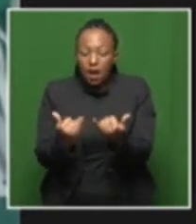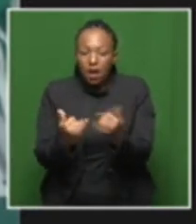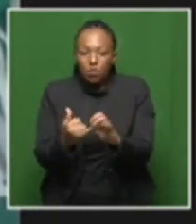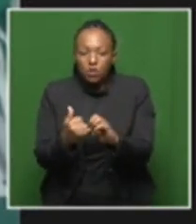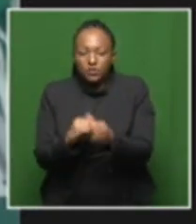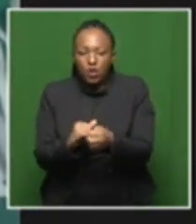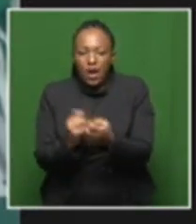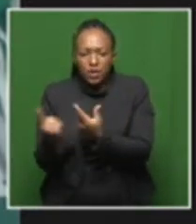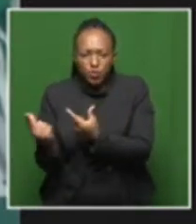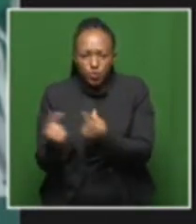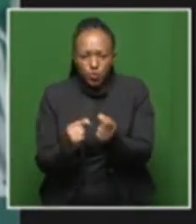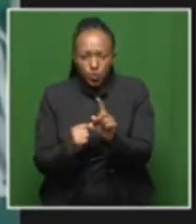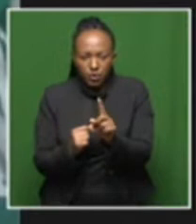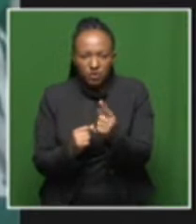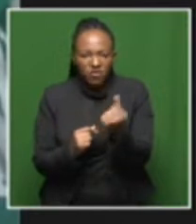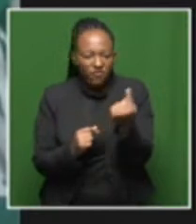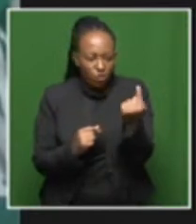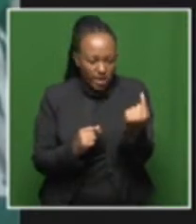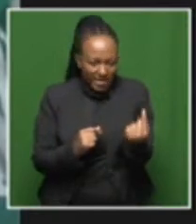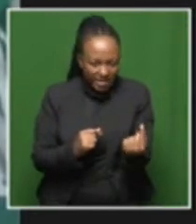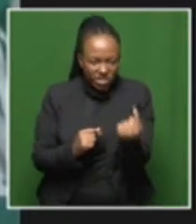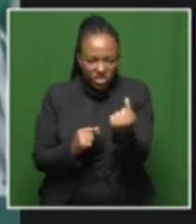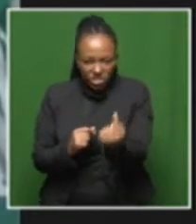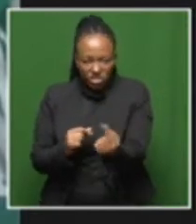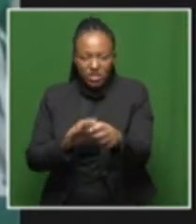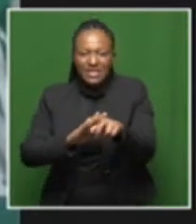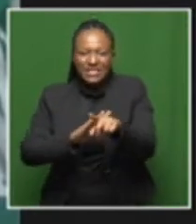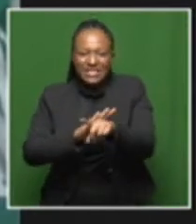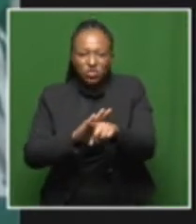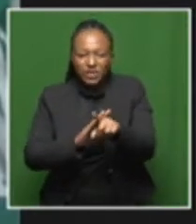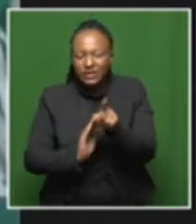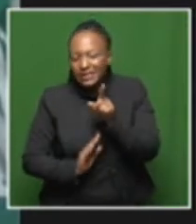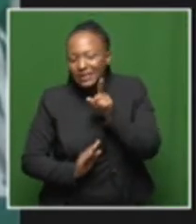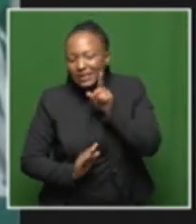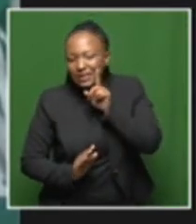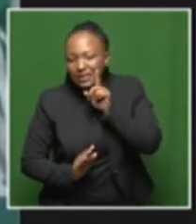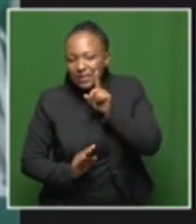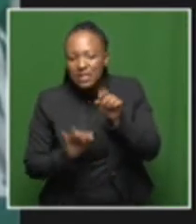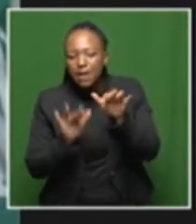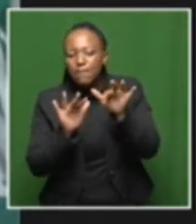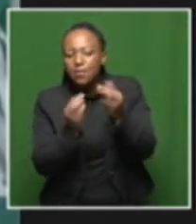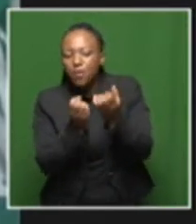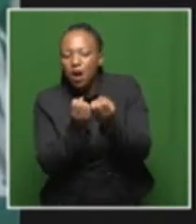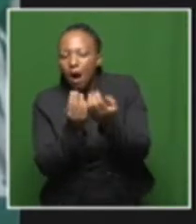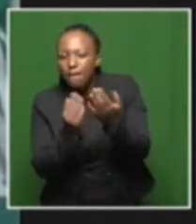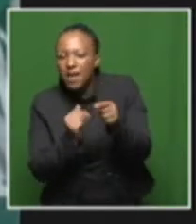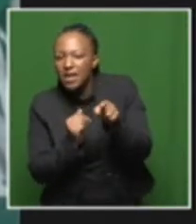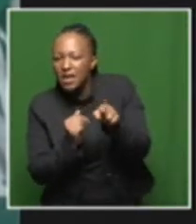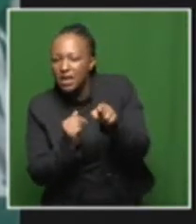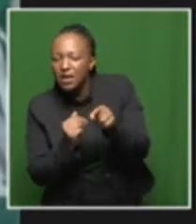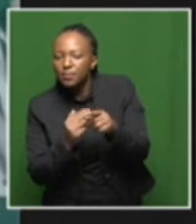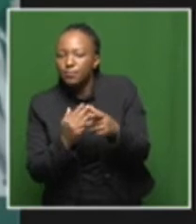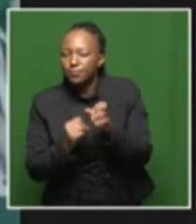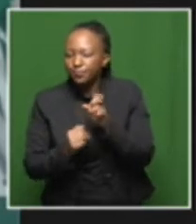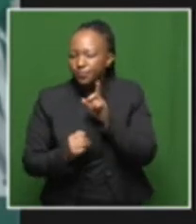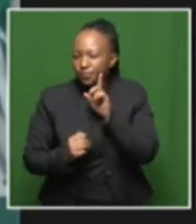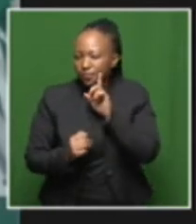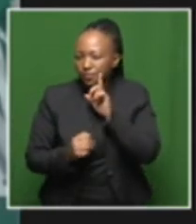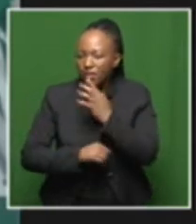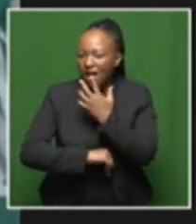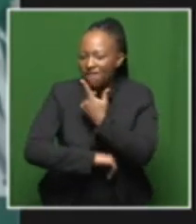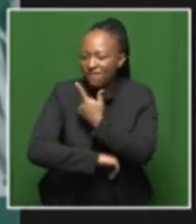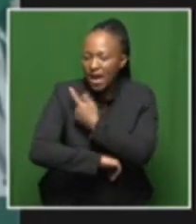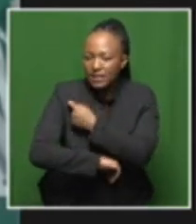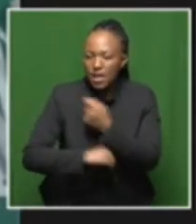drill down to each and every district, looking at the population, looking at the